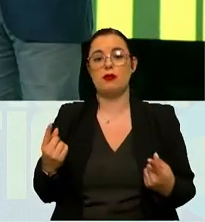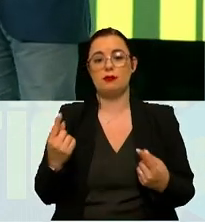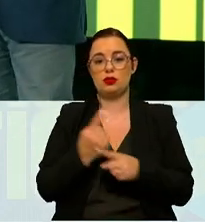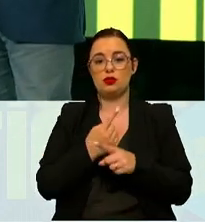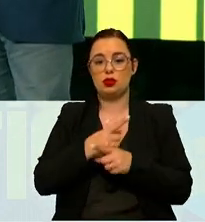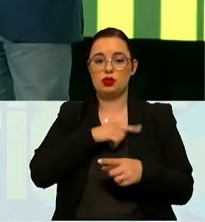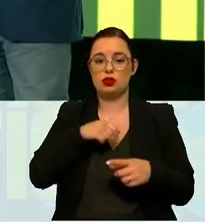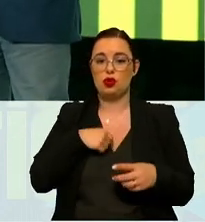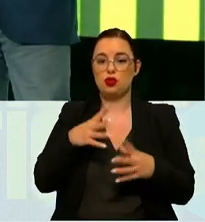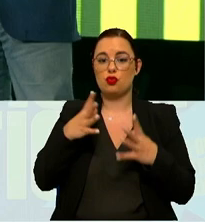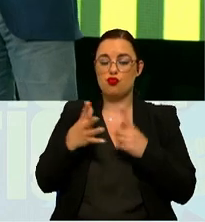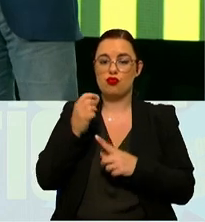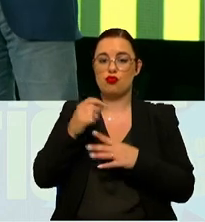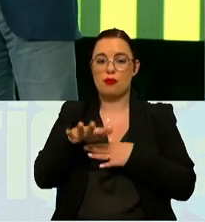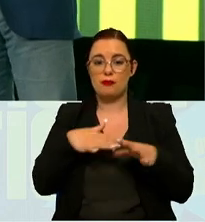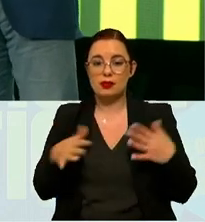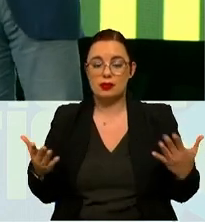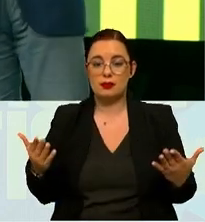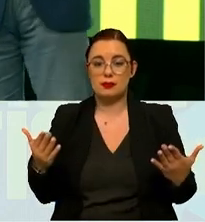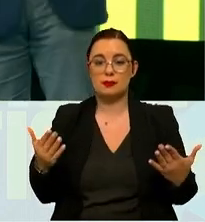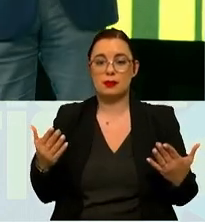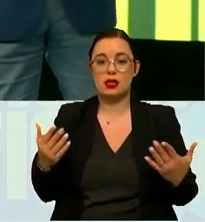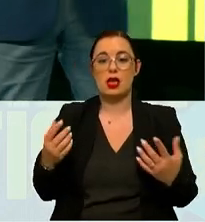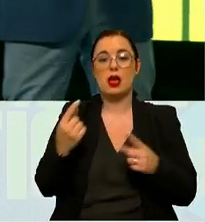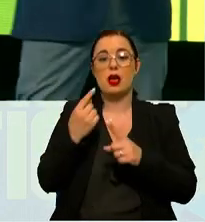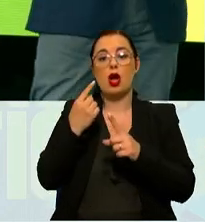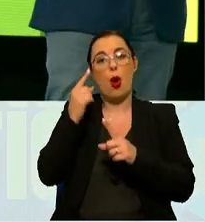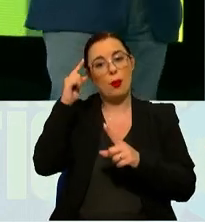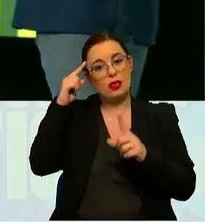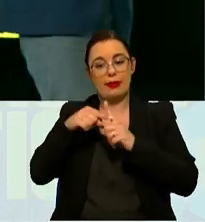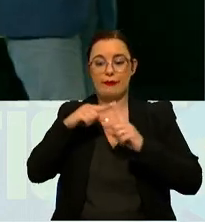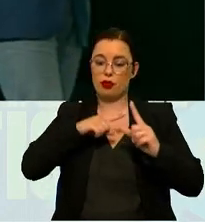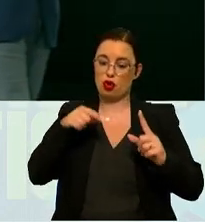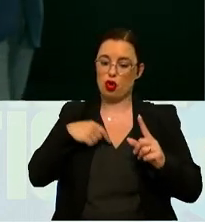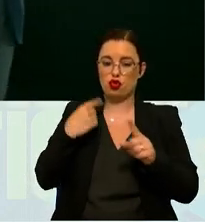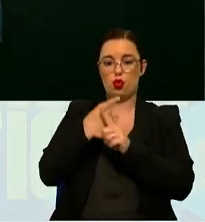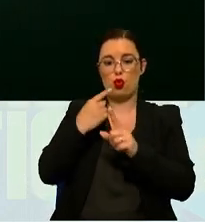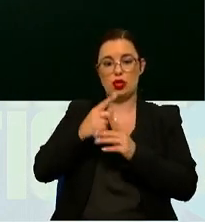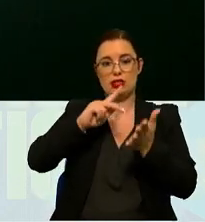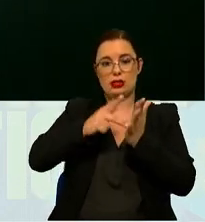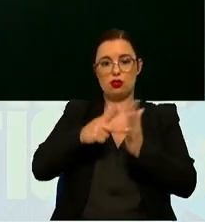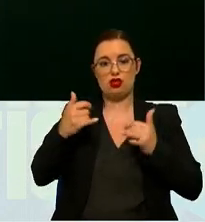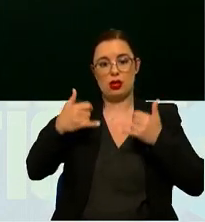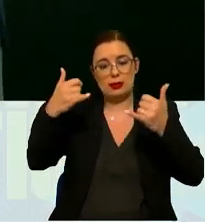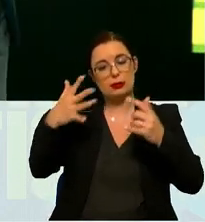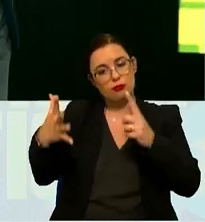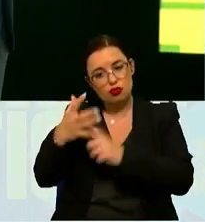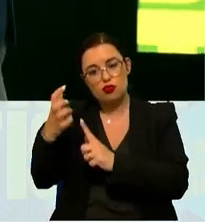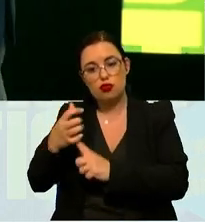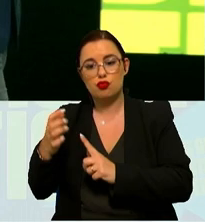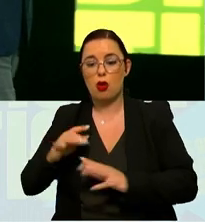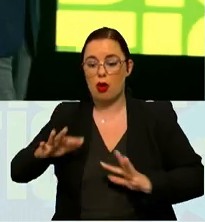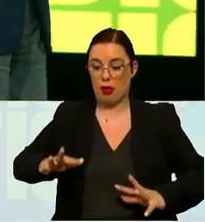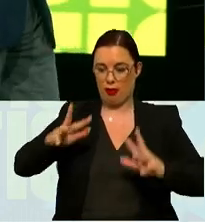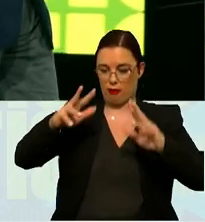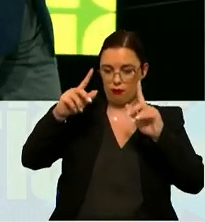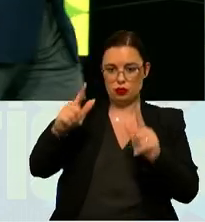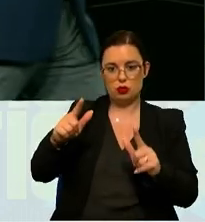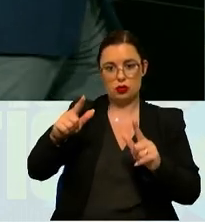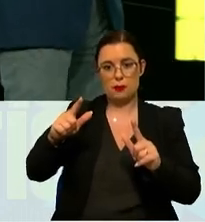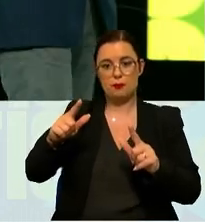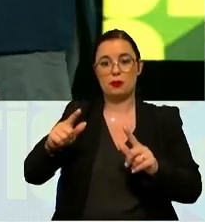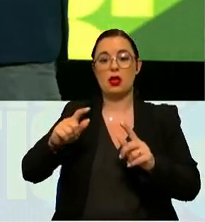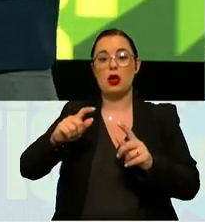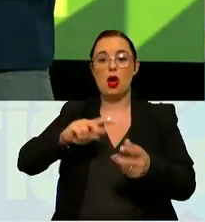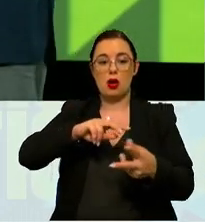now witnessing and that inspire us to look at the next page of technology. And when we look at our evolution from the initial